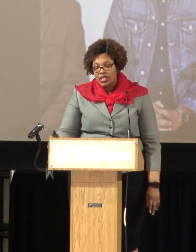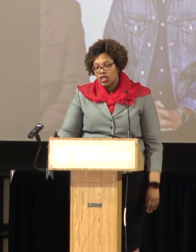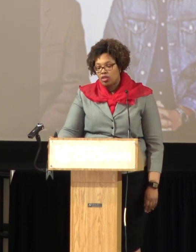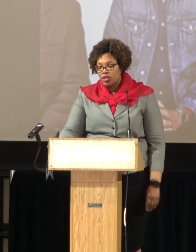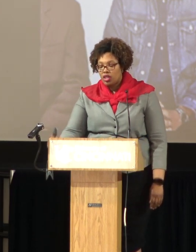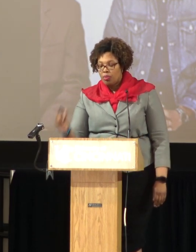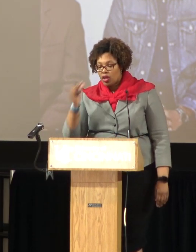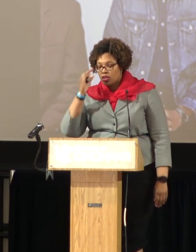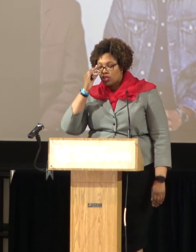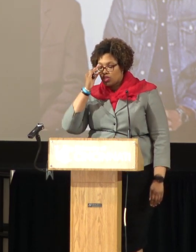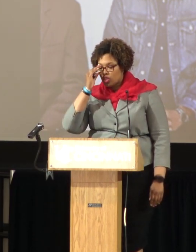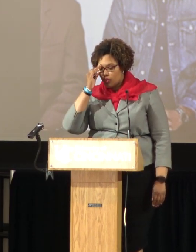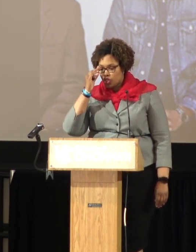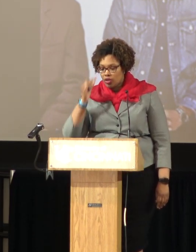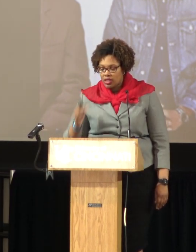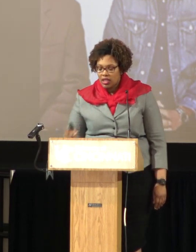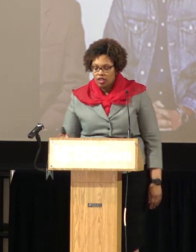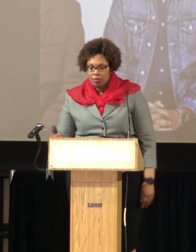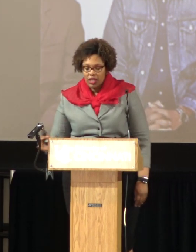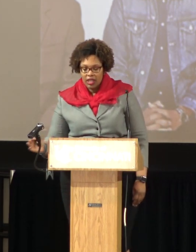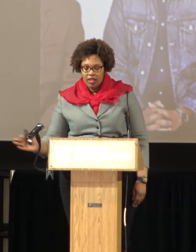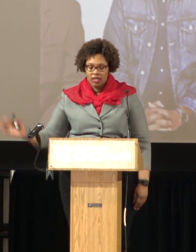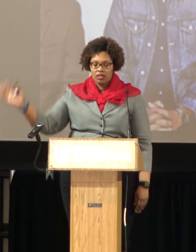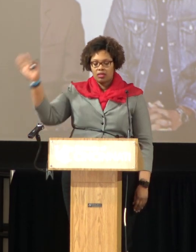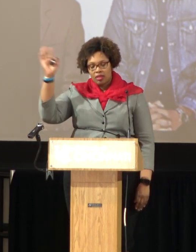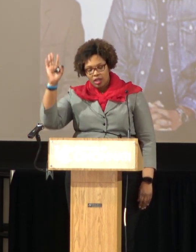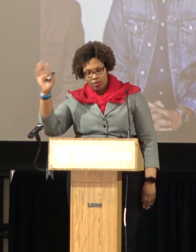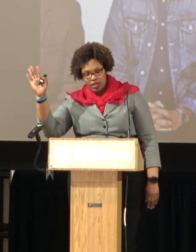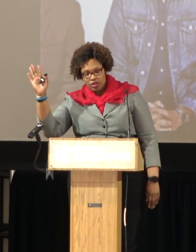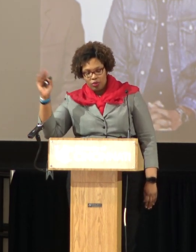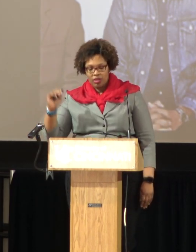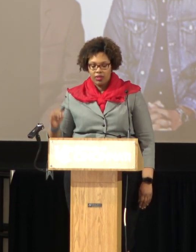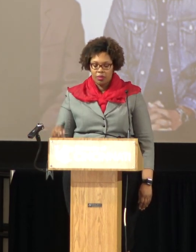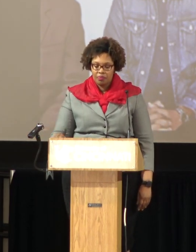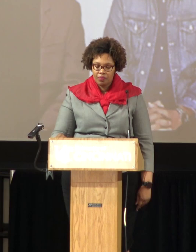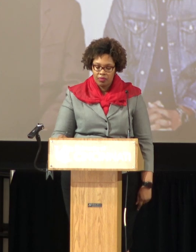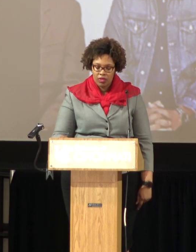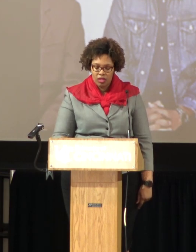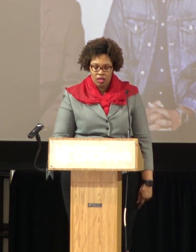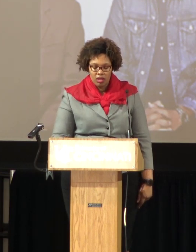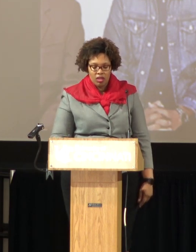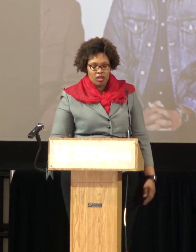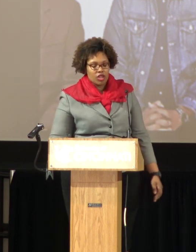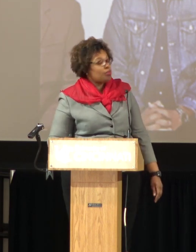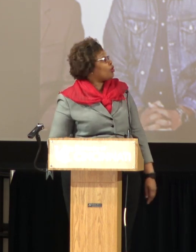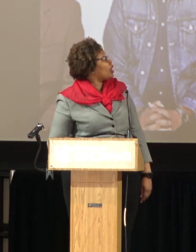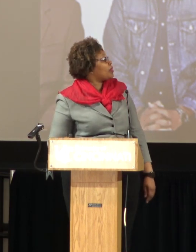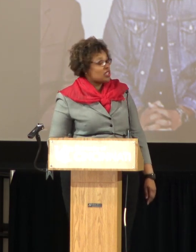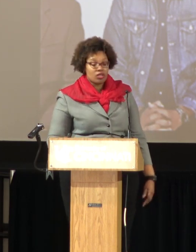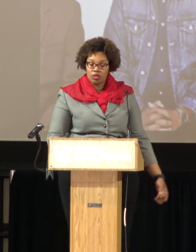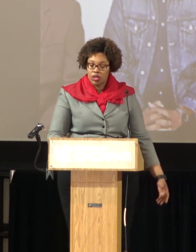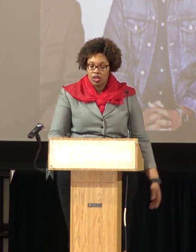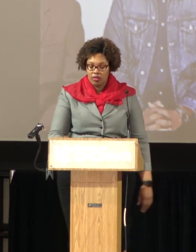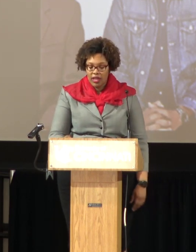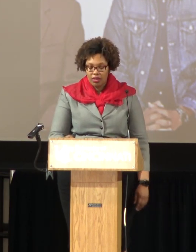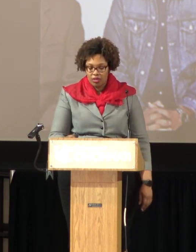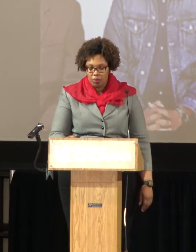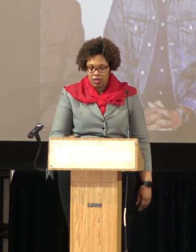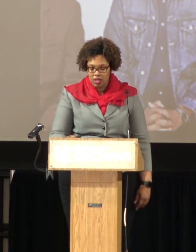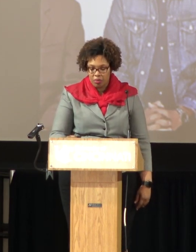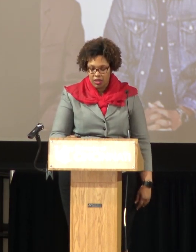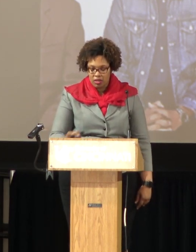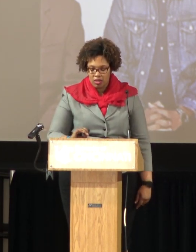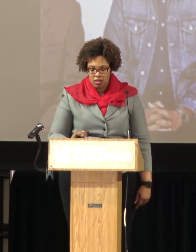We're engaging community partners to serve as trusted intermediaries. Libraries are one of them. The program must also return